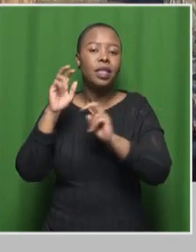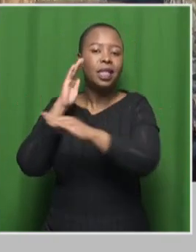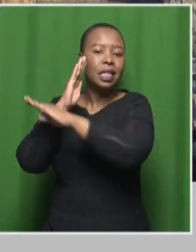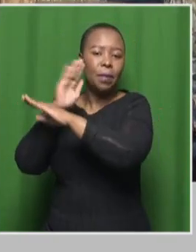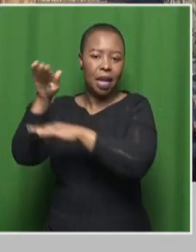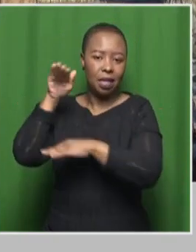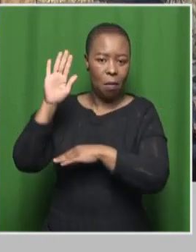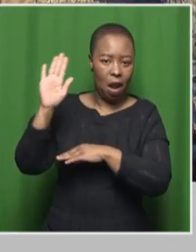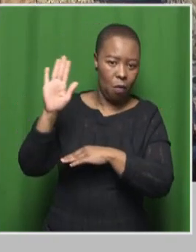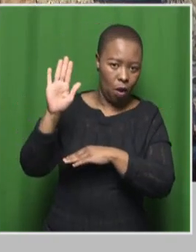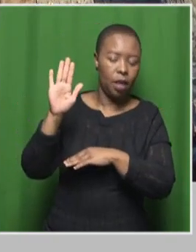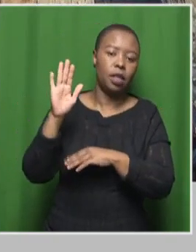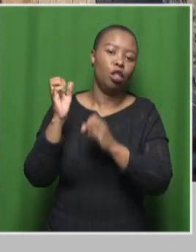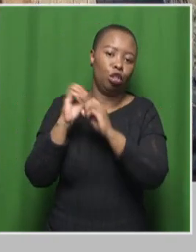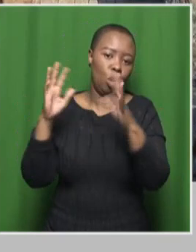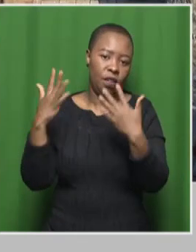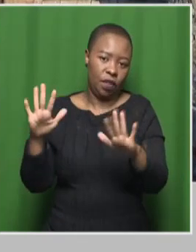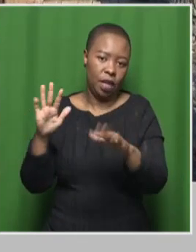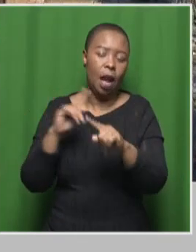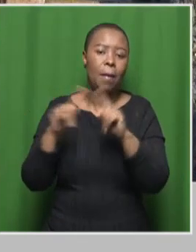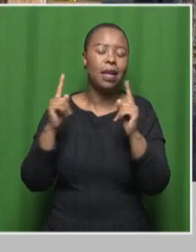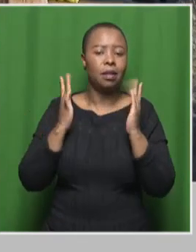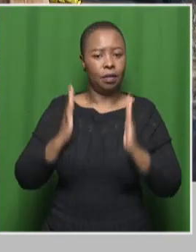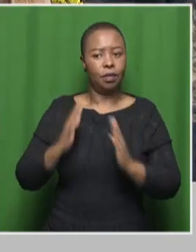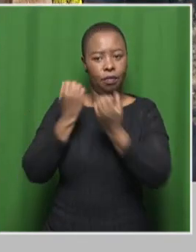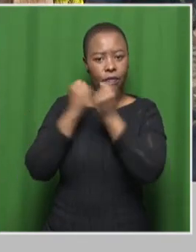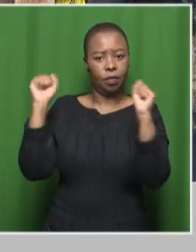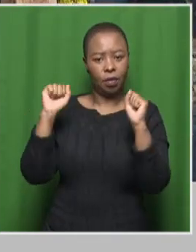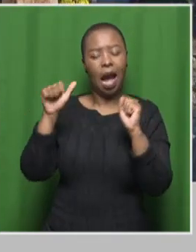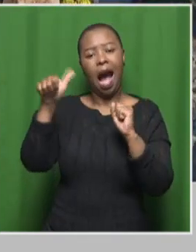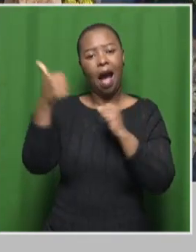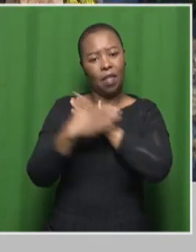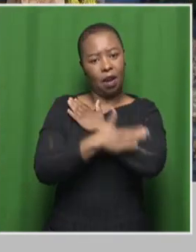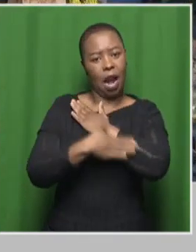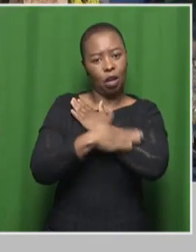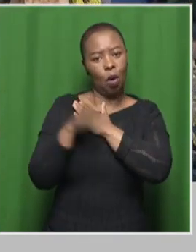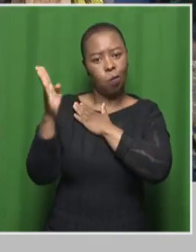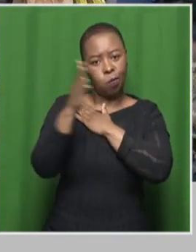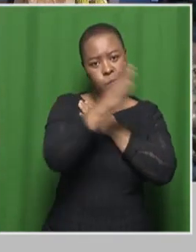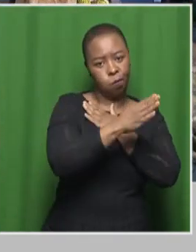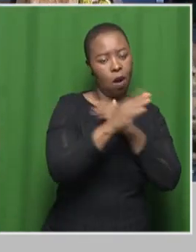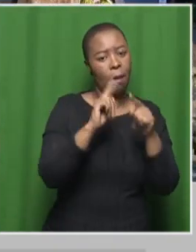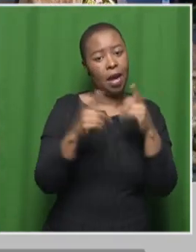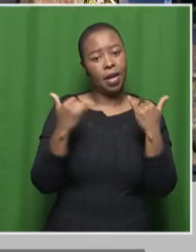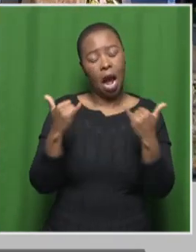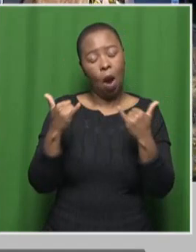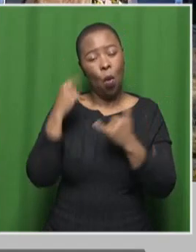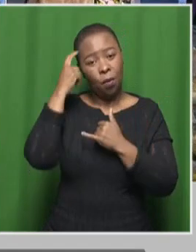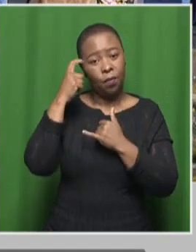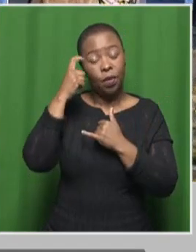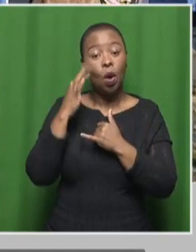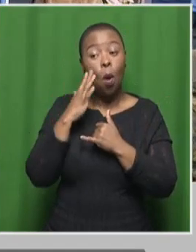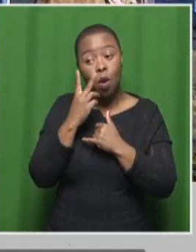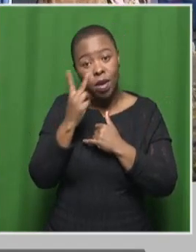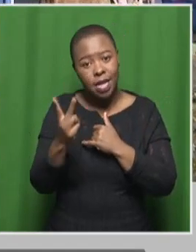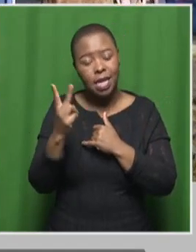but of course we know that the liberation heroes were in other frontline countries as well, and we're wondering where we'll see the remains, the mortal